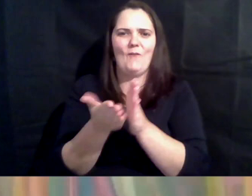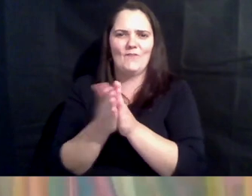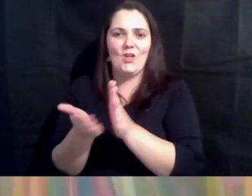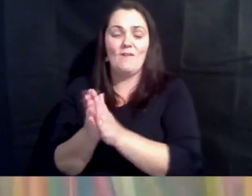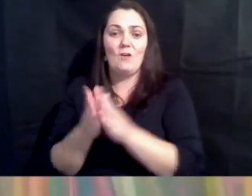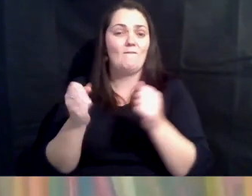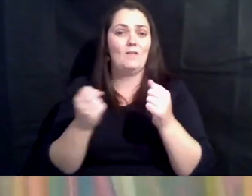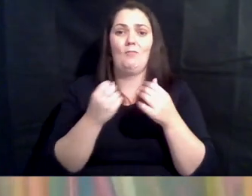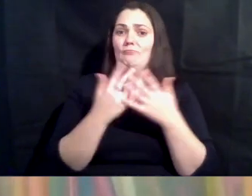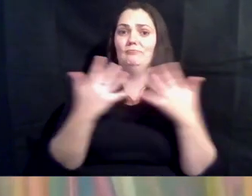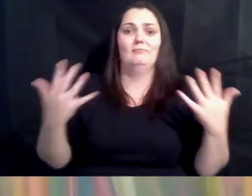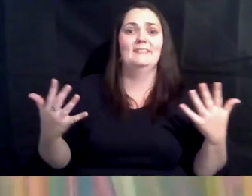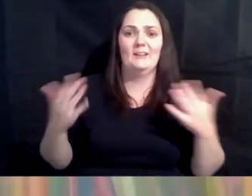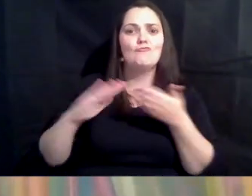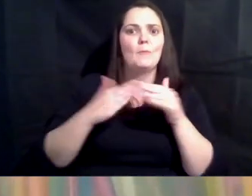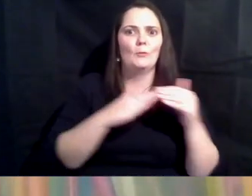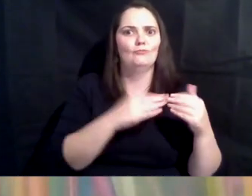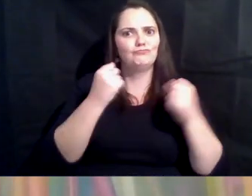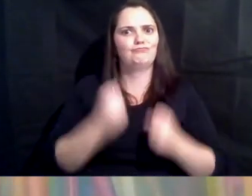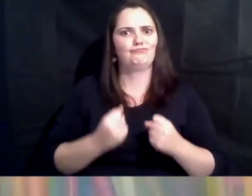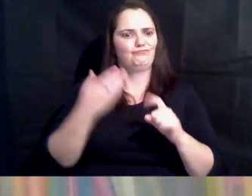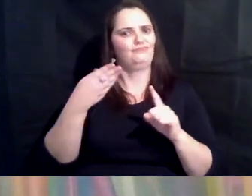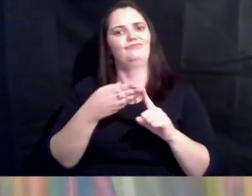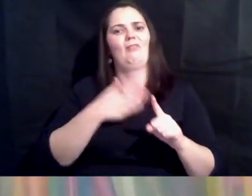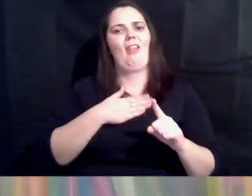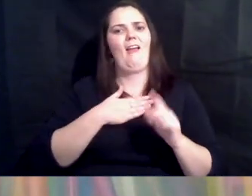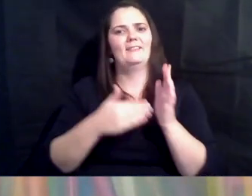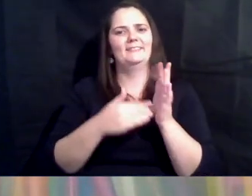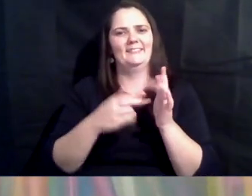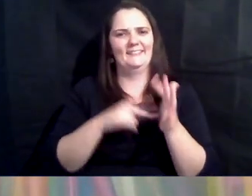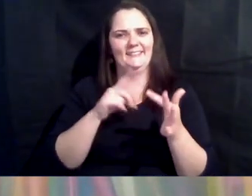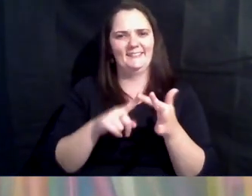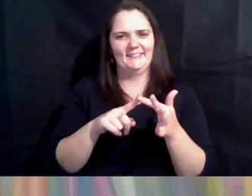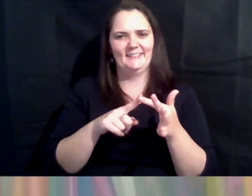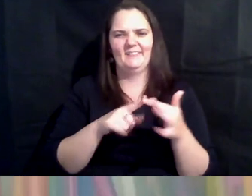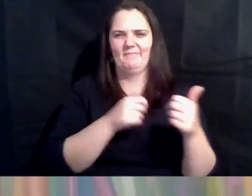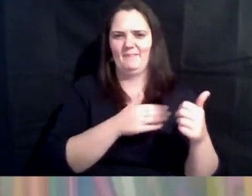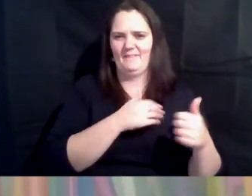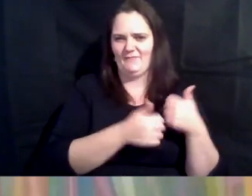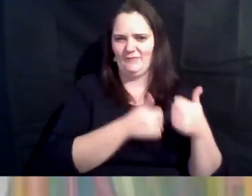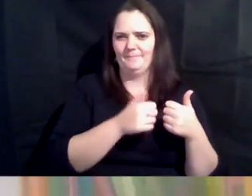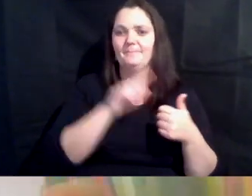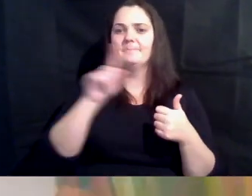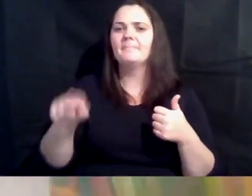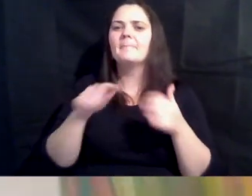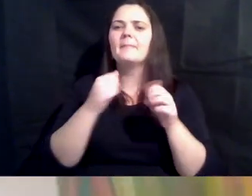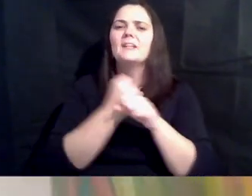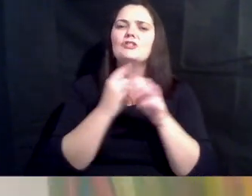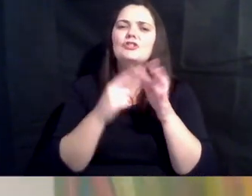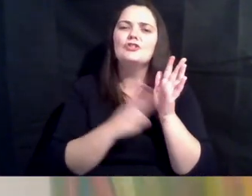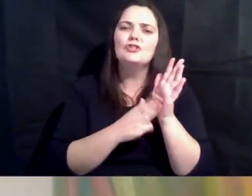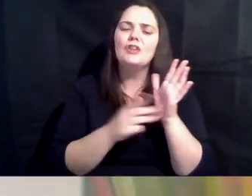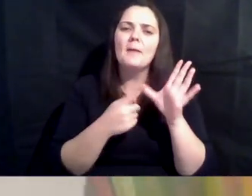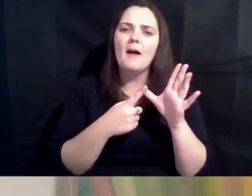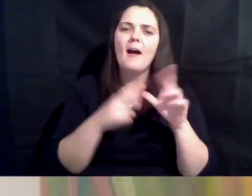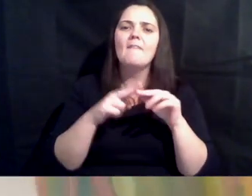really huge community around it, so that's a real favorite of mine. And then Gemma Flack, this is another favorite. You